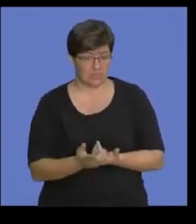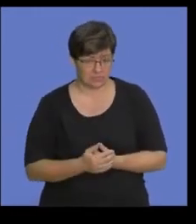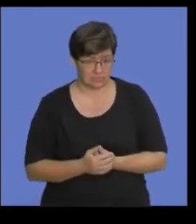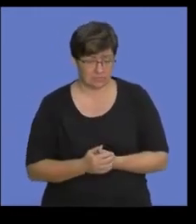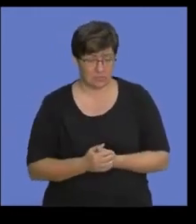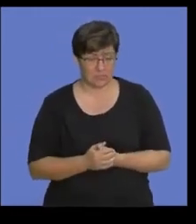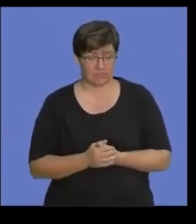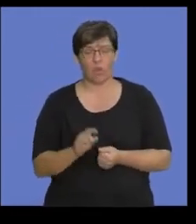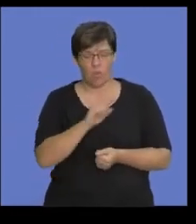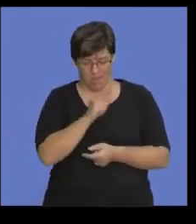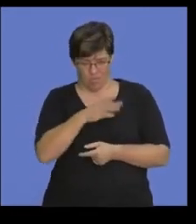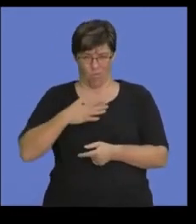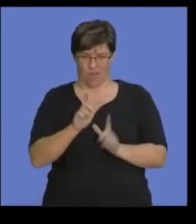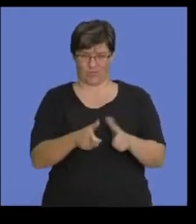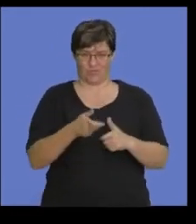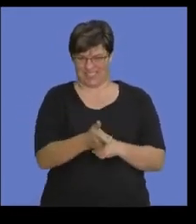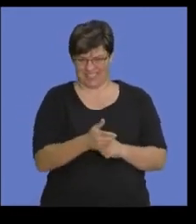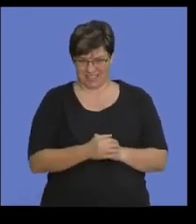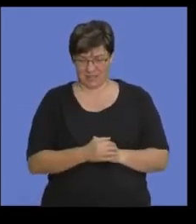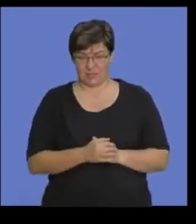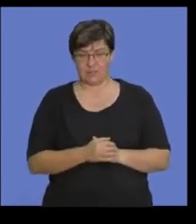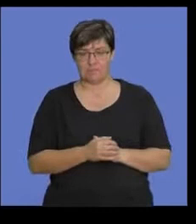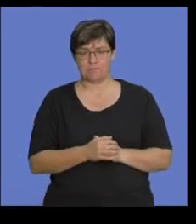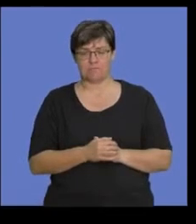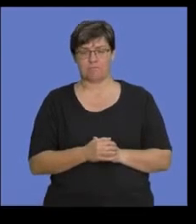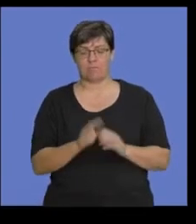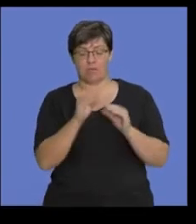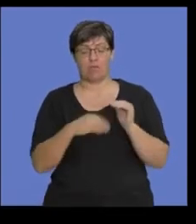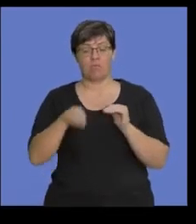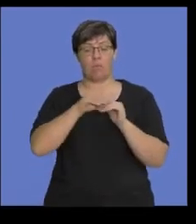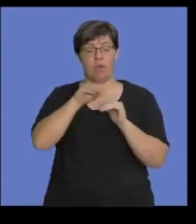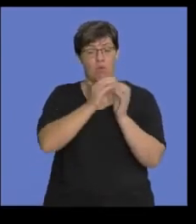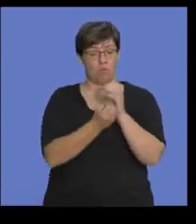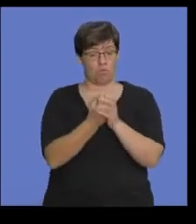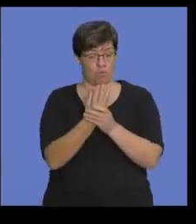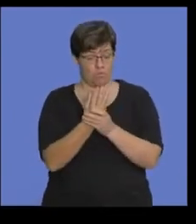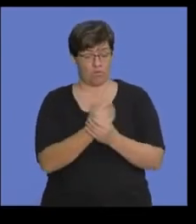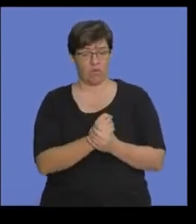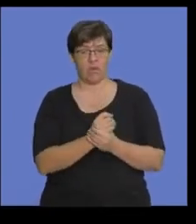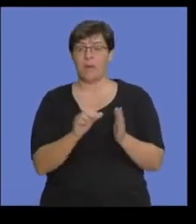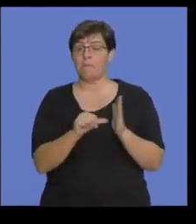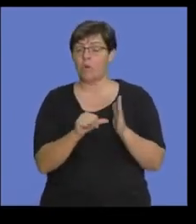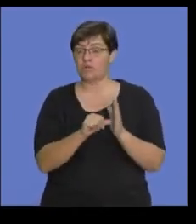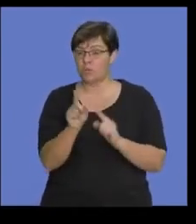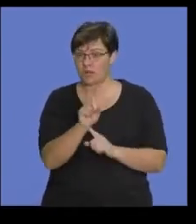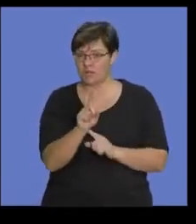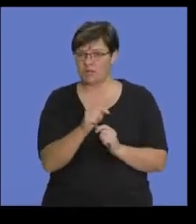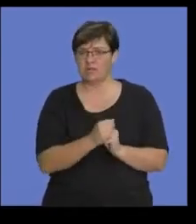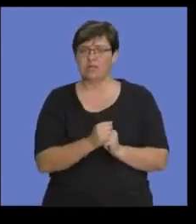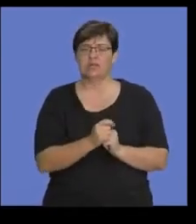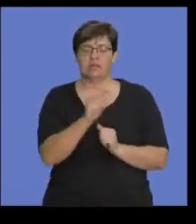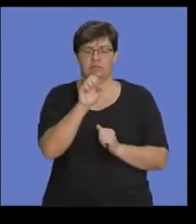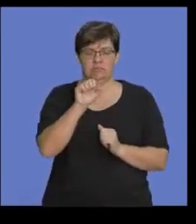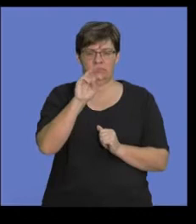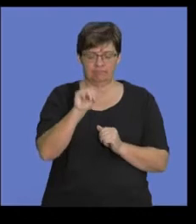that particular thing that you want? Now, for compound growth, remember that our keywords had to do with term